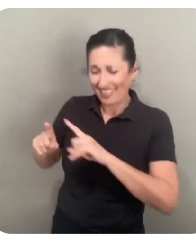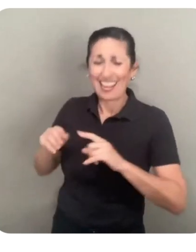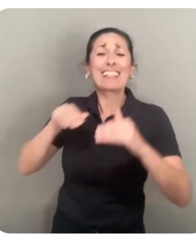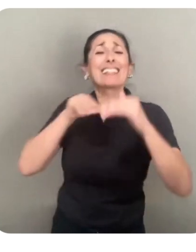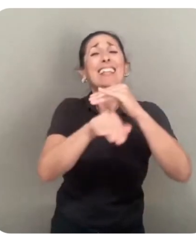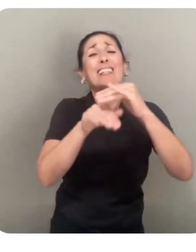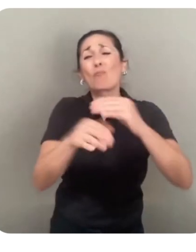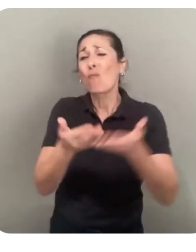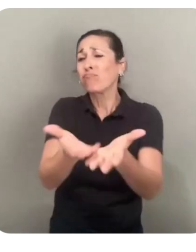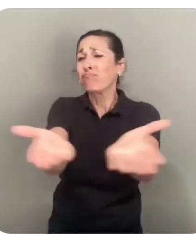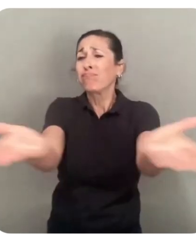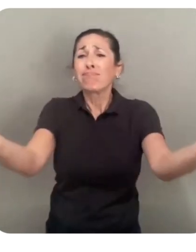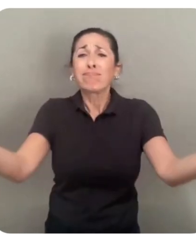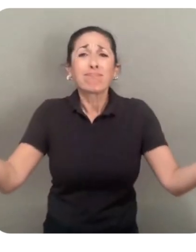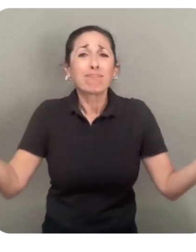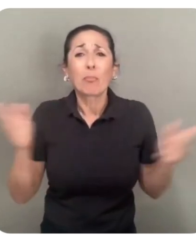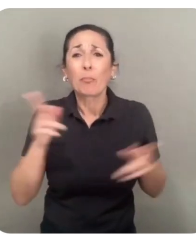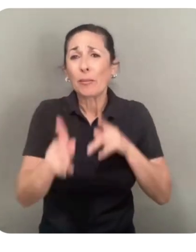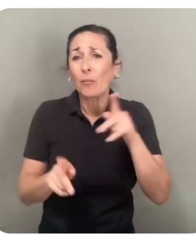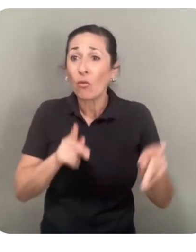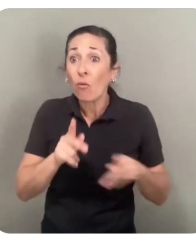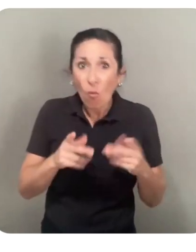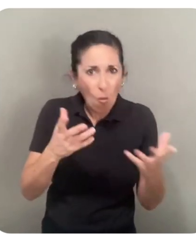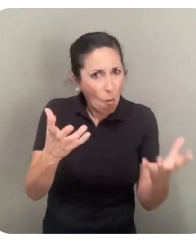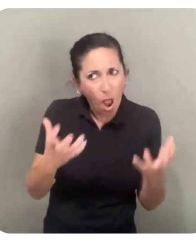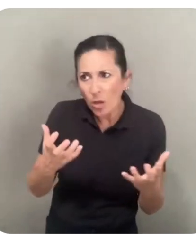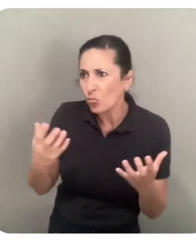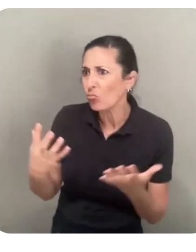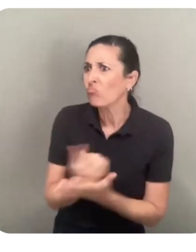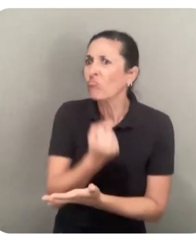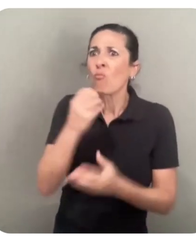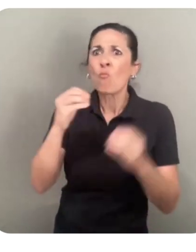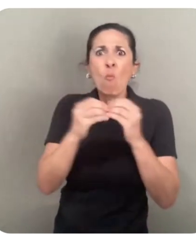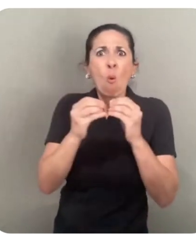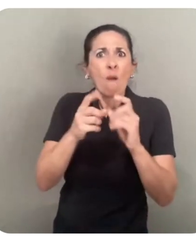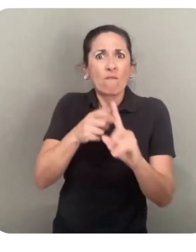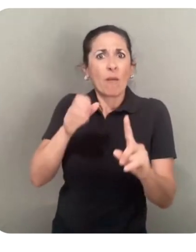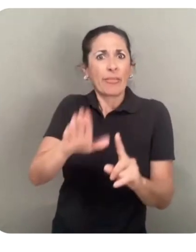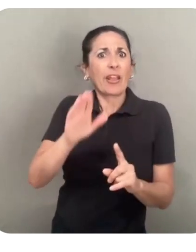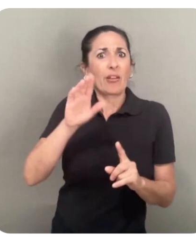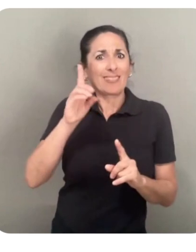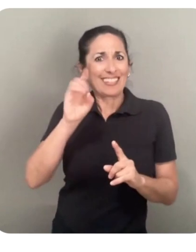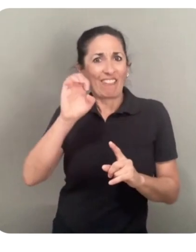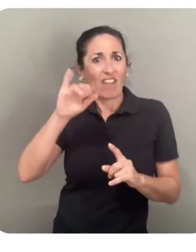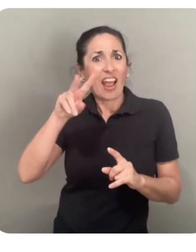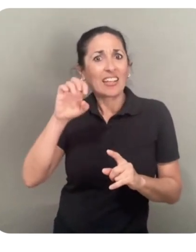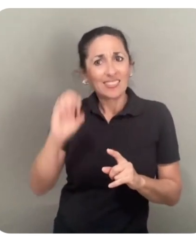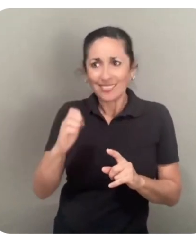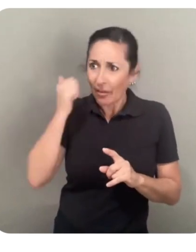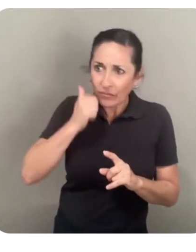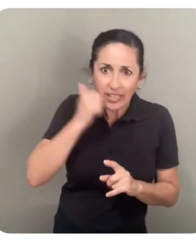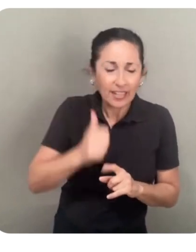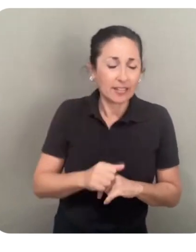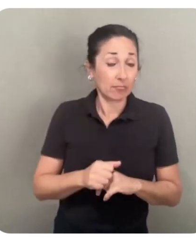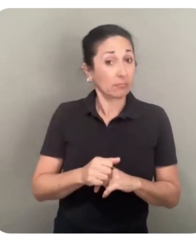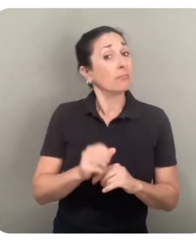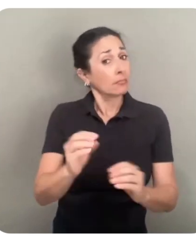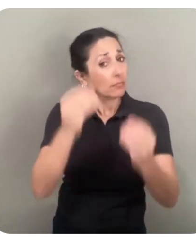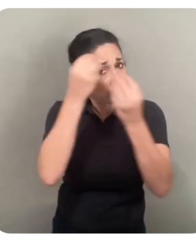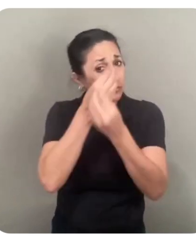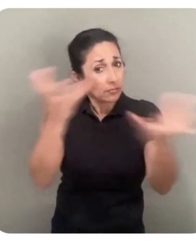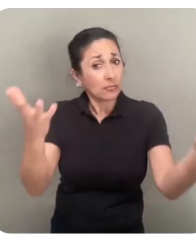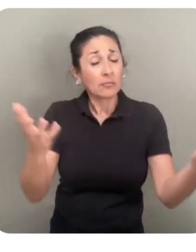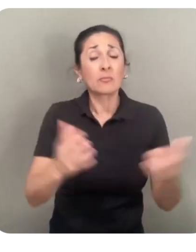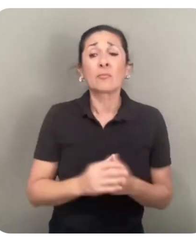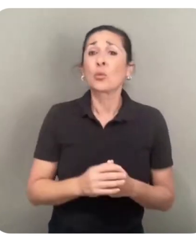wide audience of people who are looking to get more out of their device every day. And let me be clear, you